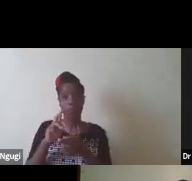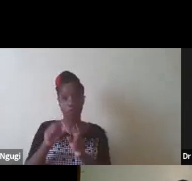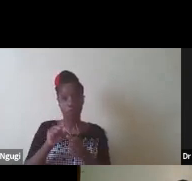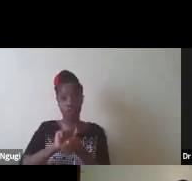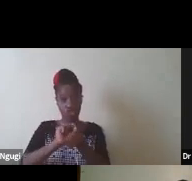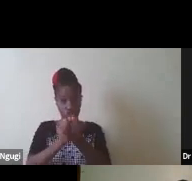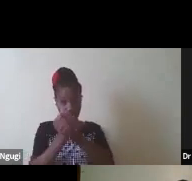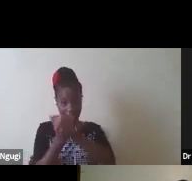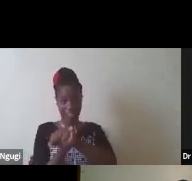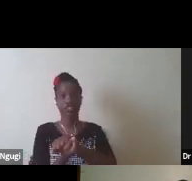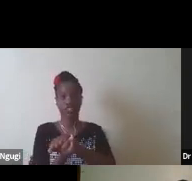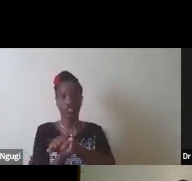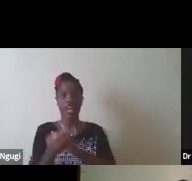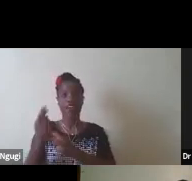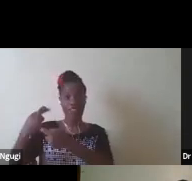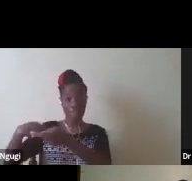need